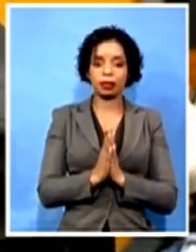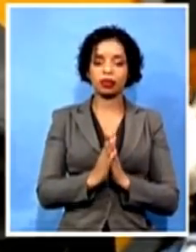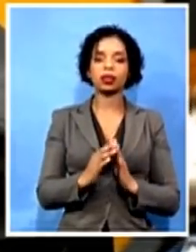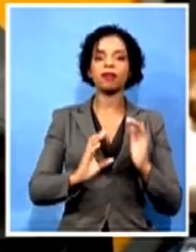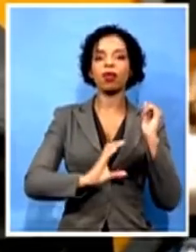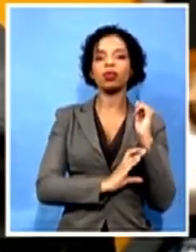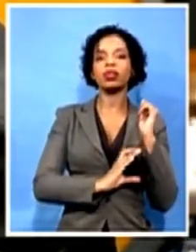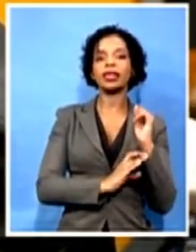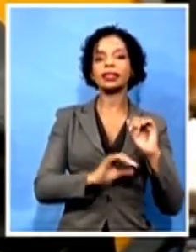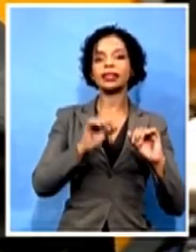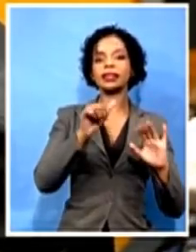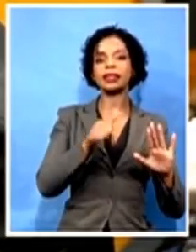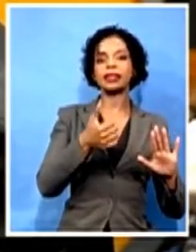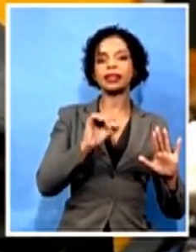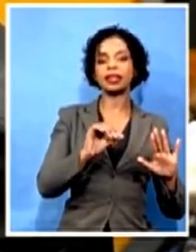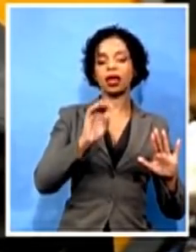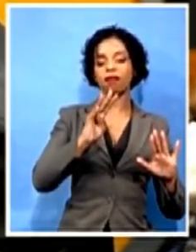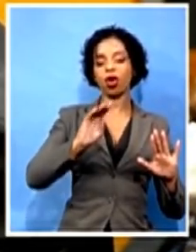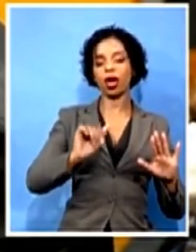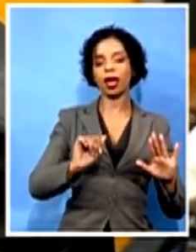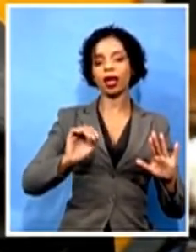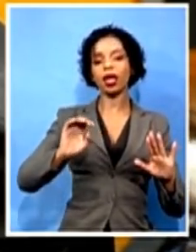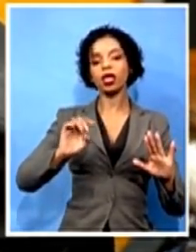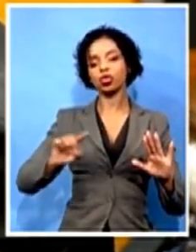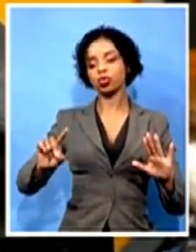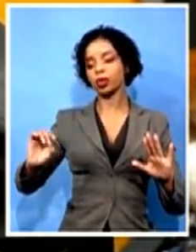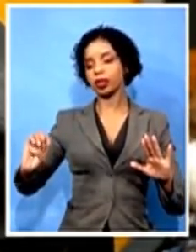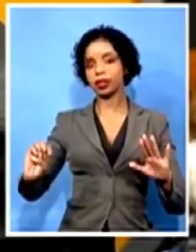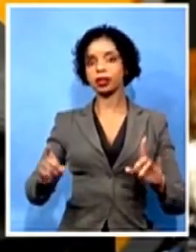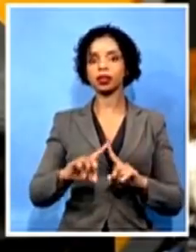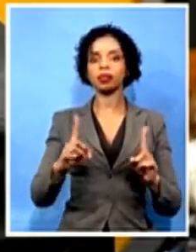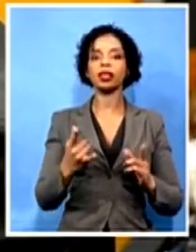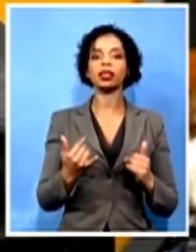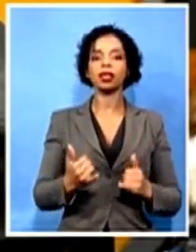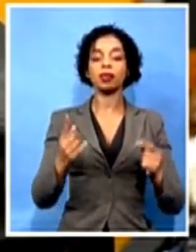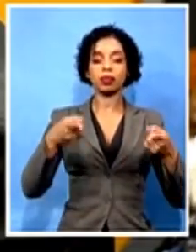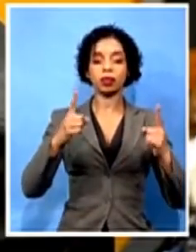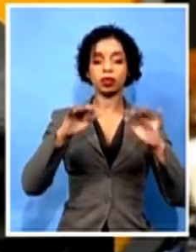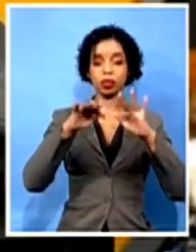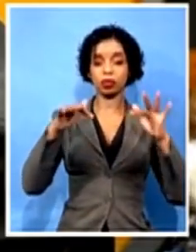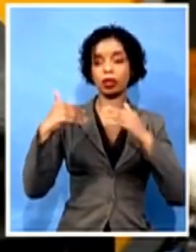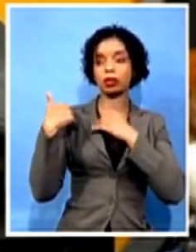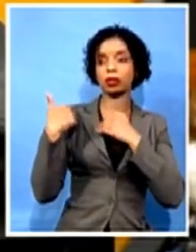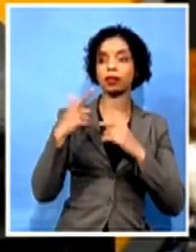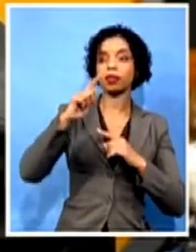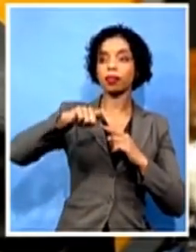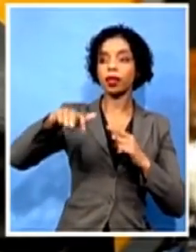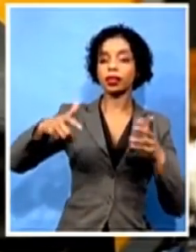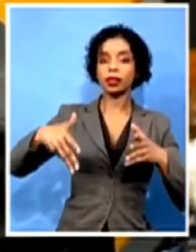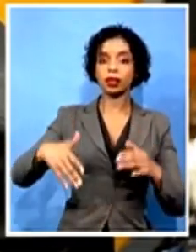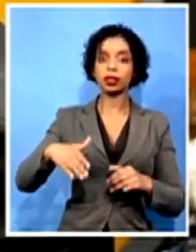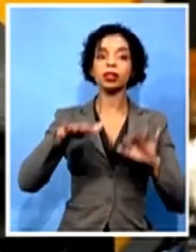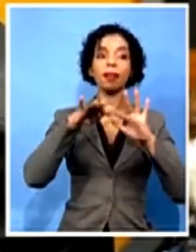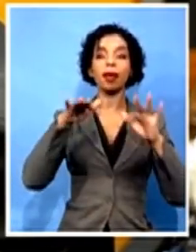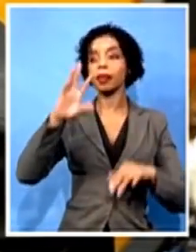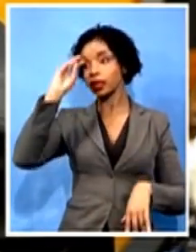Section 64A, danger to the safety of the public or any particular person of the public interest or committing a Schedule 1 offence. I